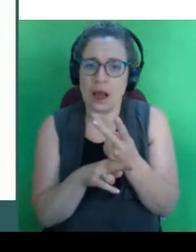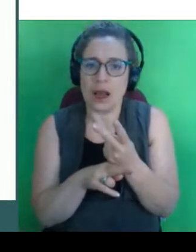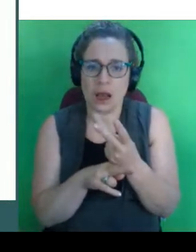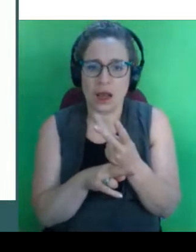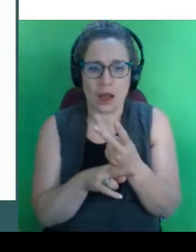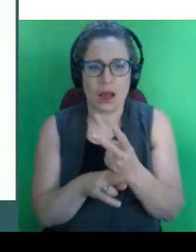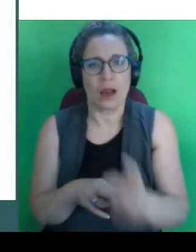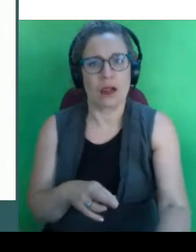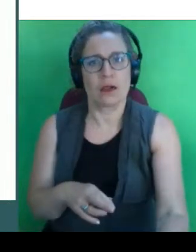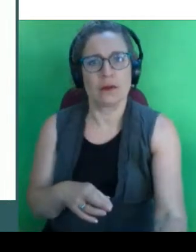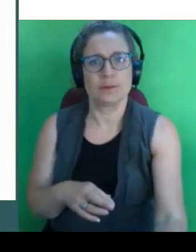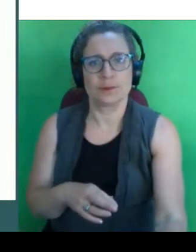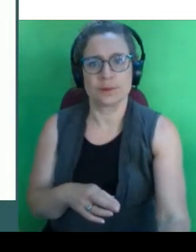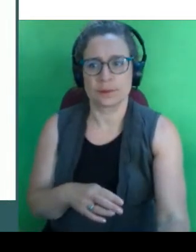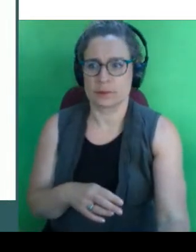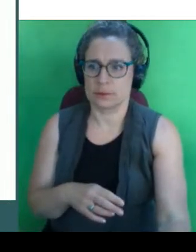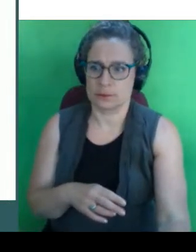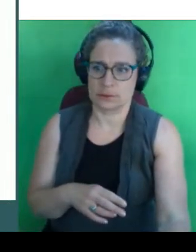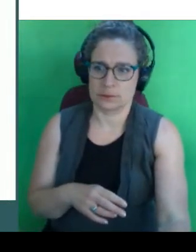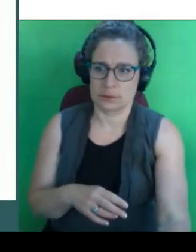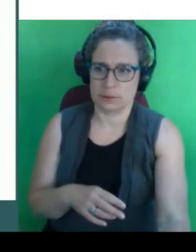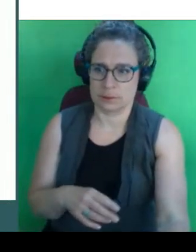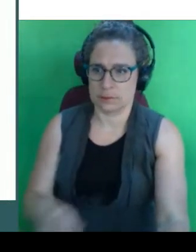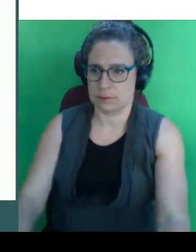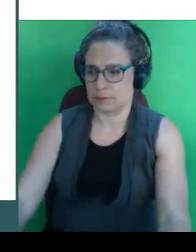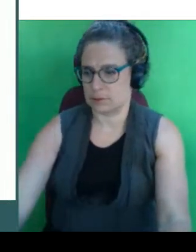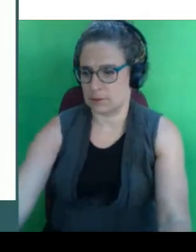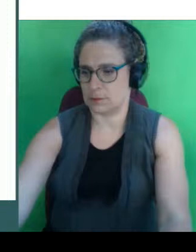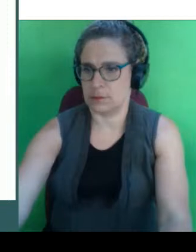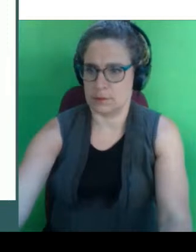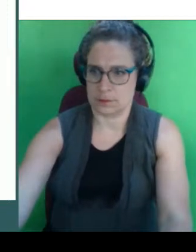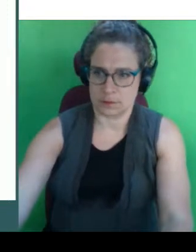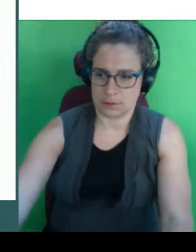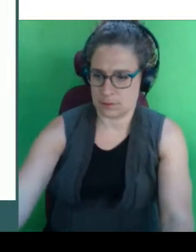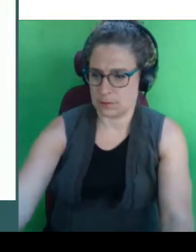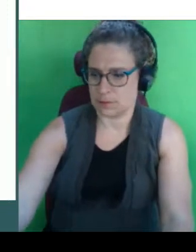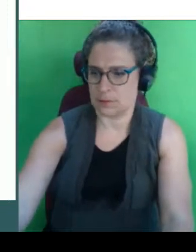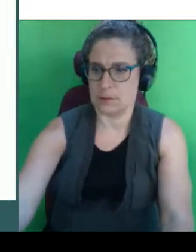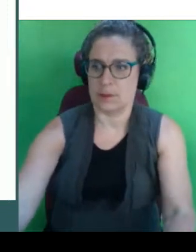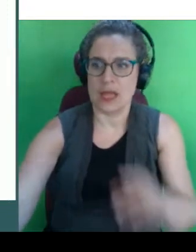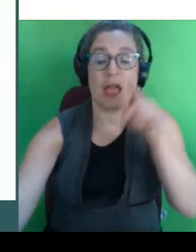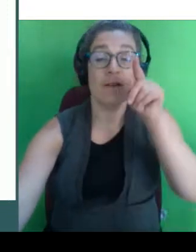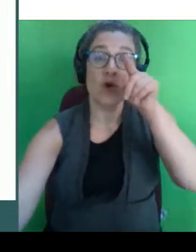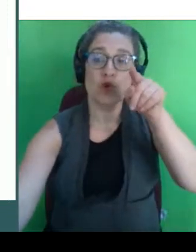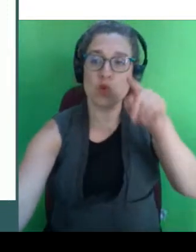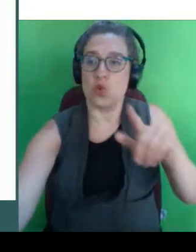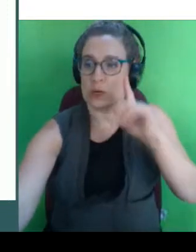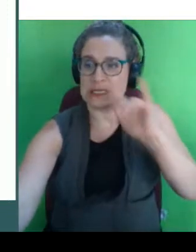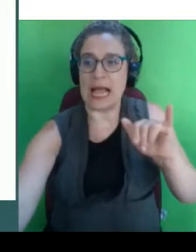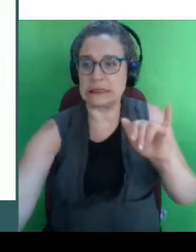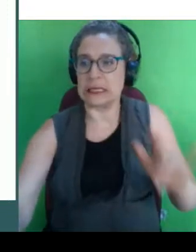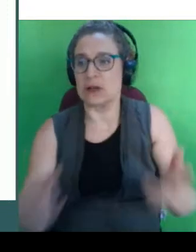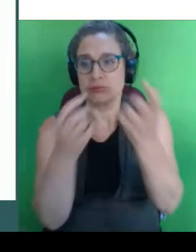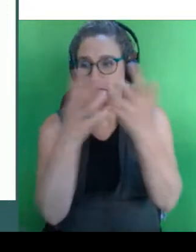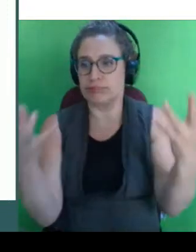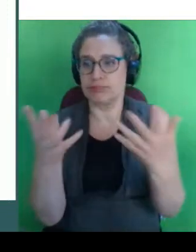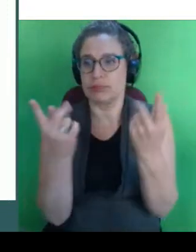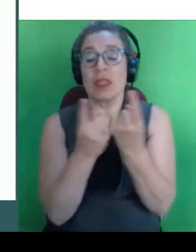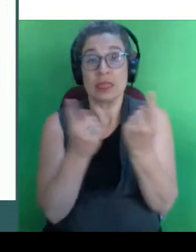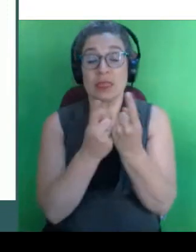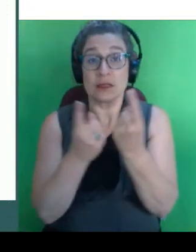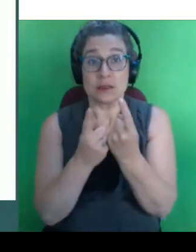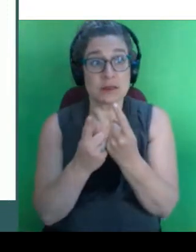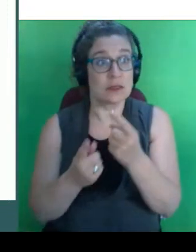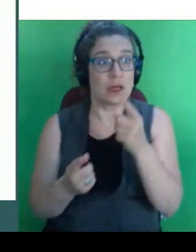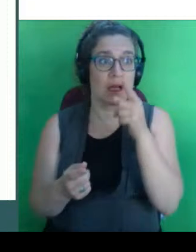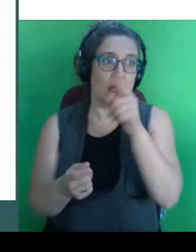if you're testing a number of things and one is significantly higher than the other, then that's obviously